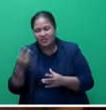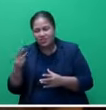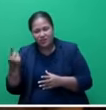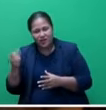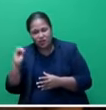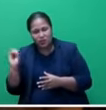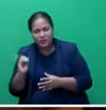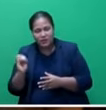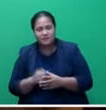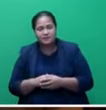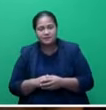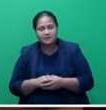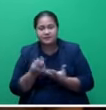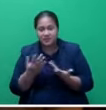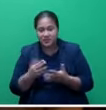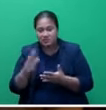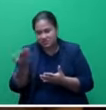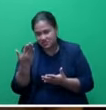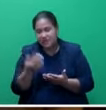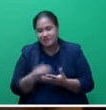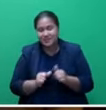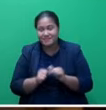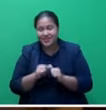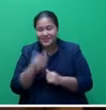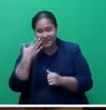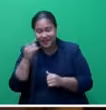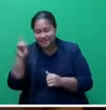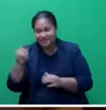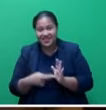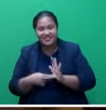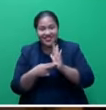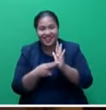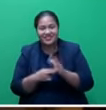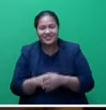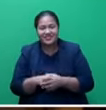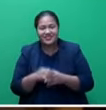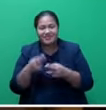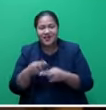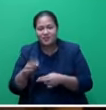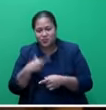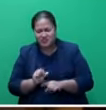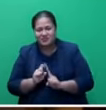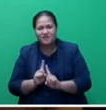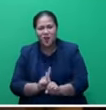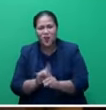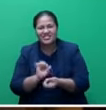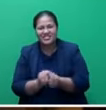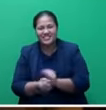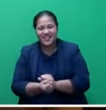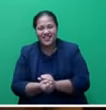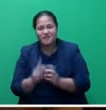the results are best seen at the Tunalia joint venture farms, which strictly followed the seasonal planting program.